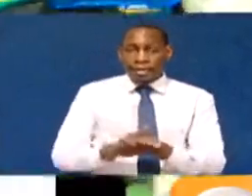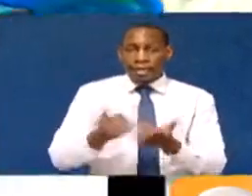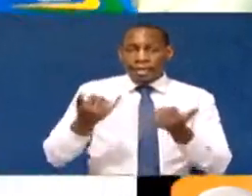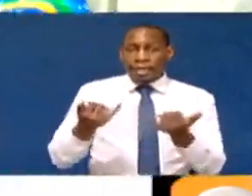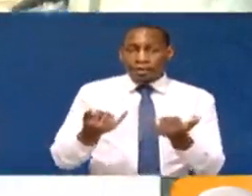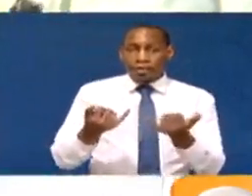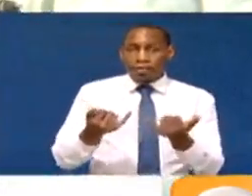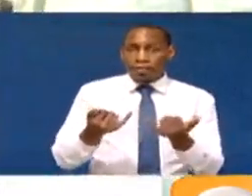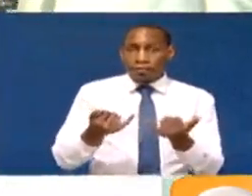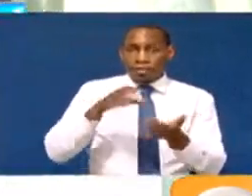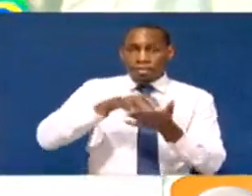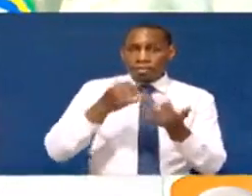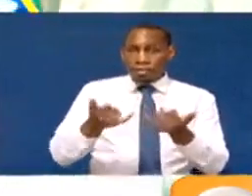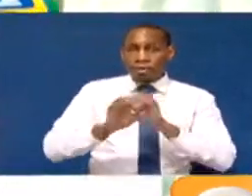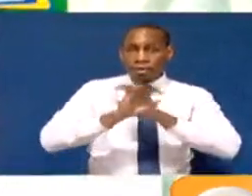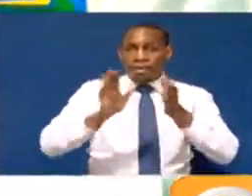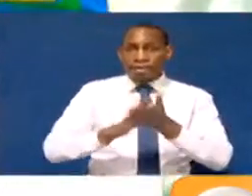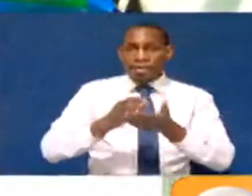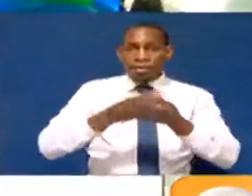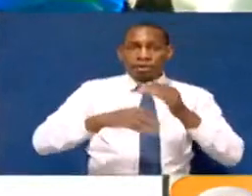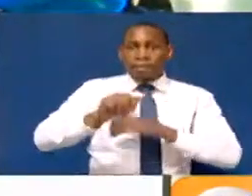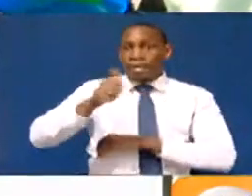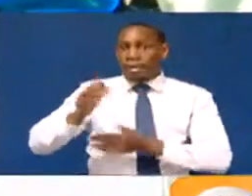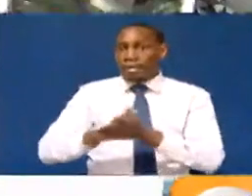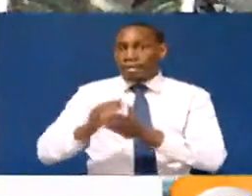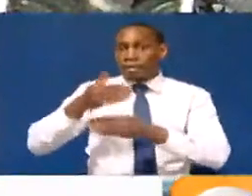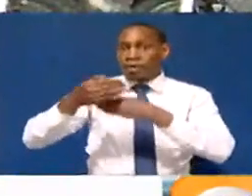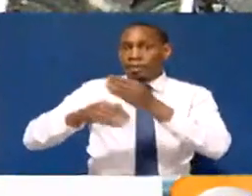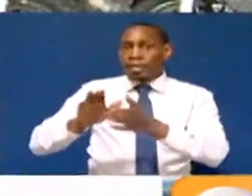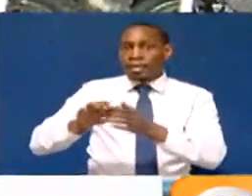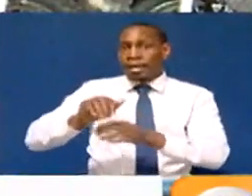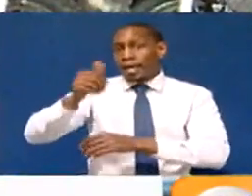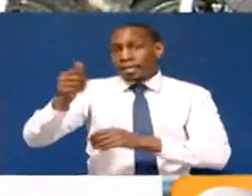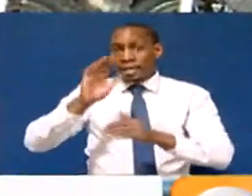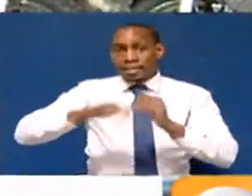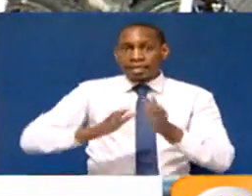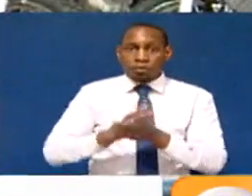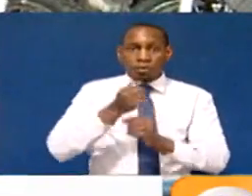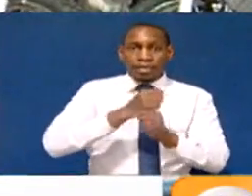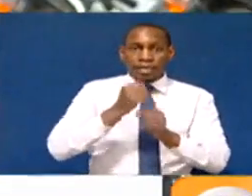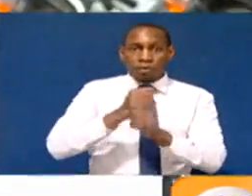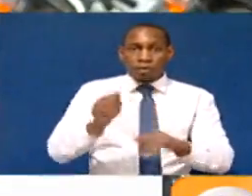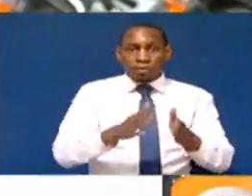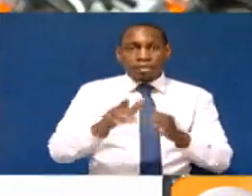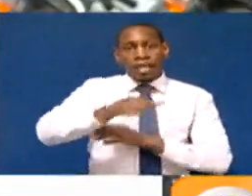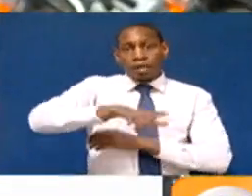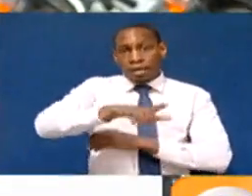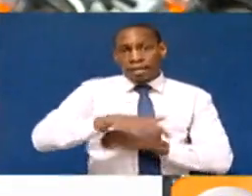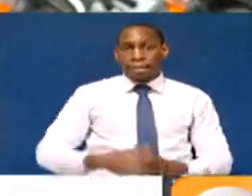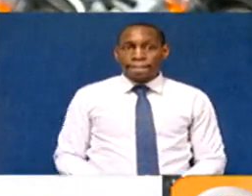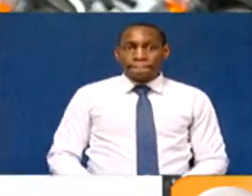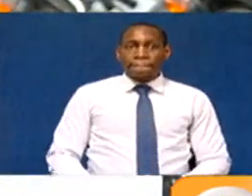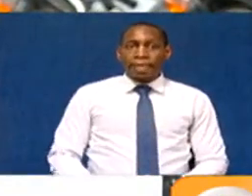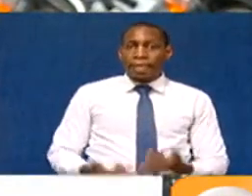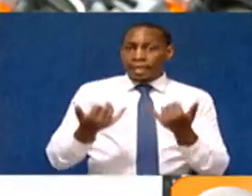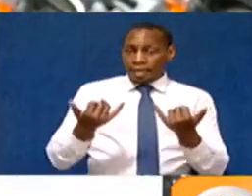scenario clearly is that we are buying elsewhere and building that same elsewhere, as opposed to creating jobs locally.